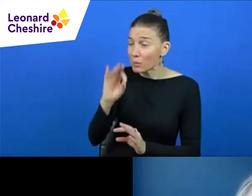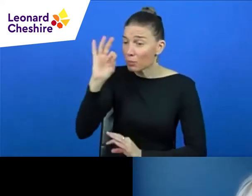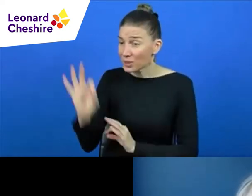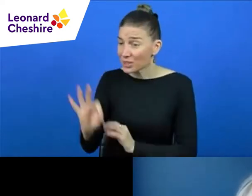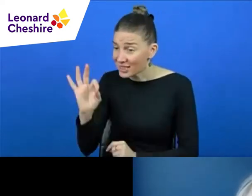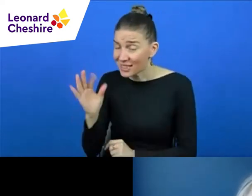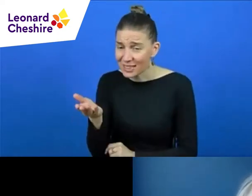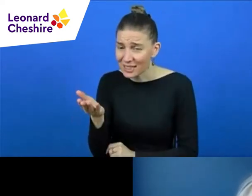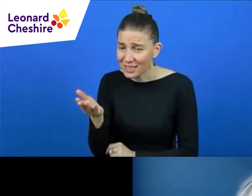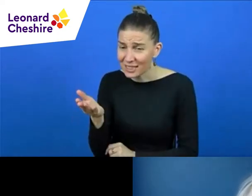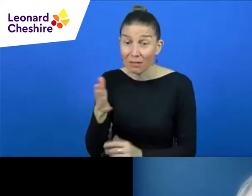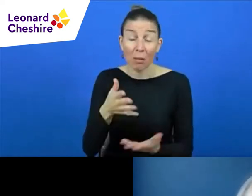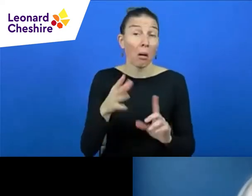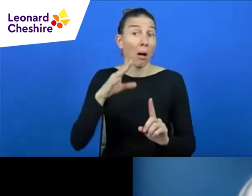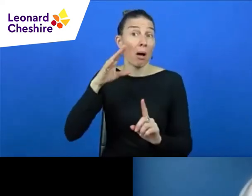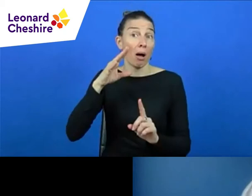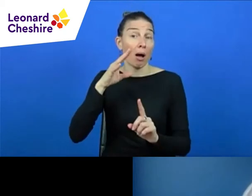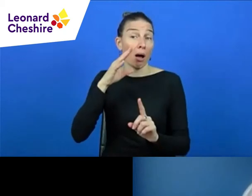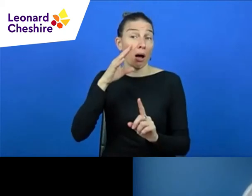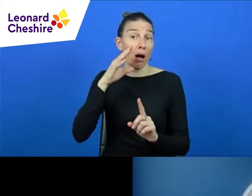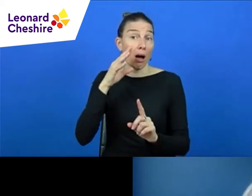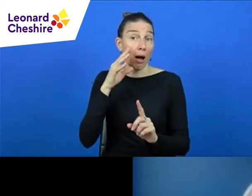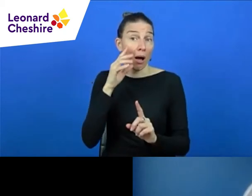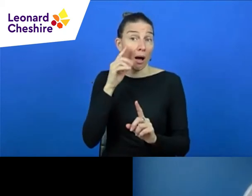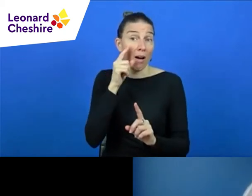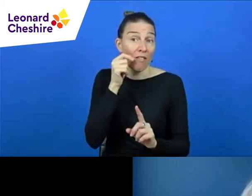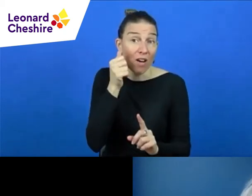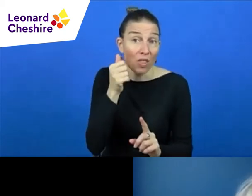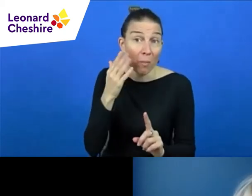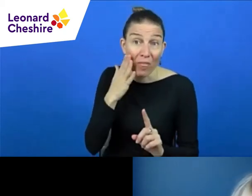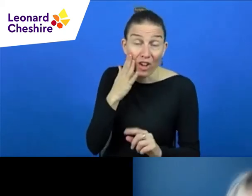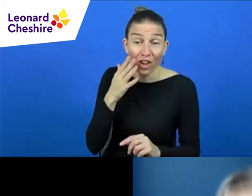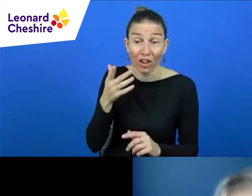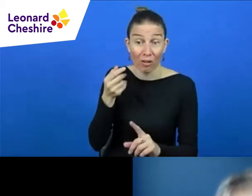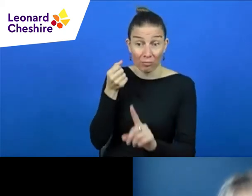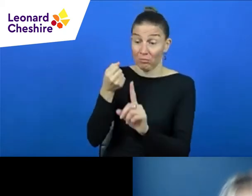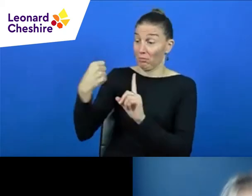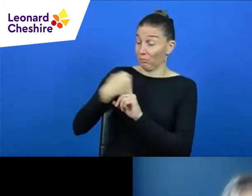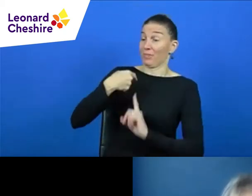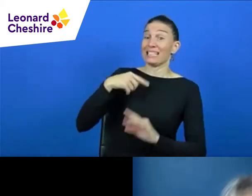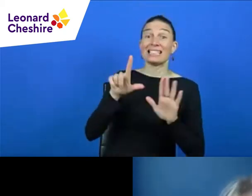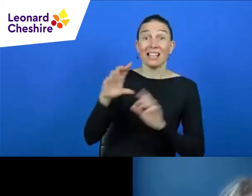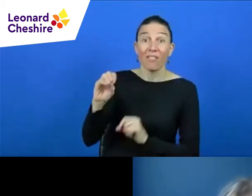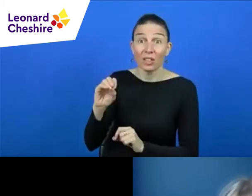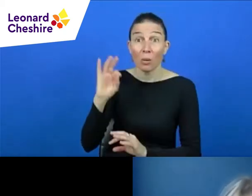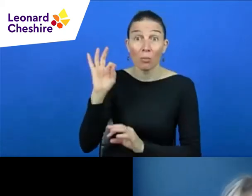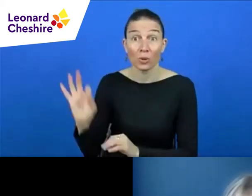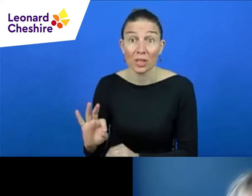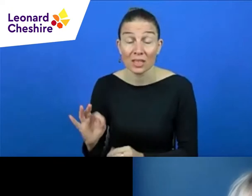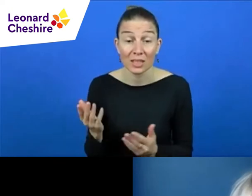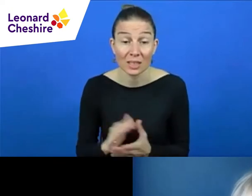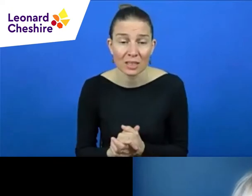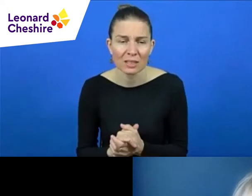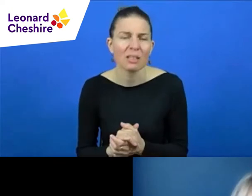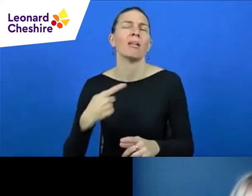seeing the accelerated change? And I think one of my passions has always been, since I've been in this, in the world of disability